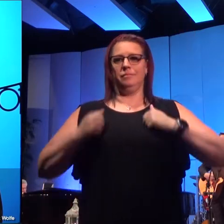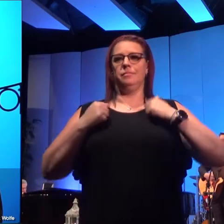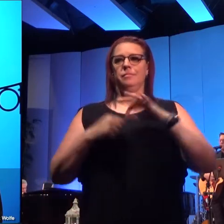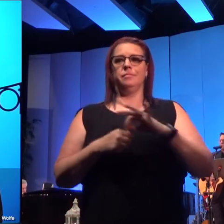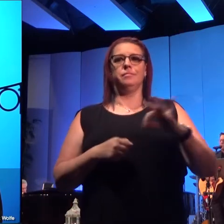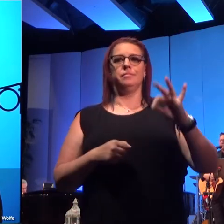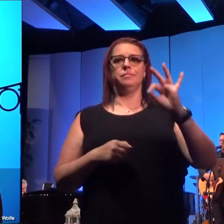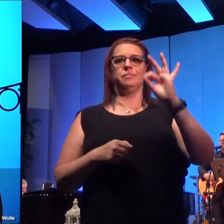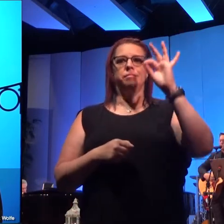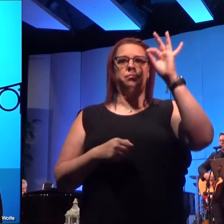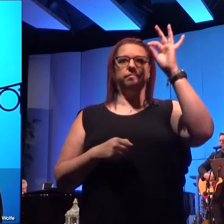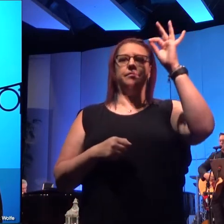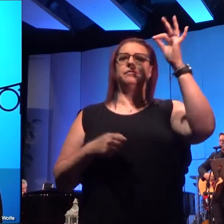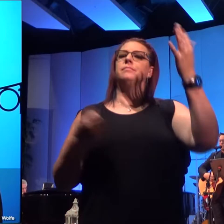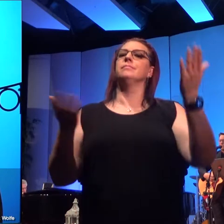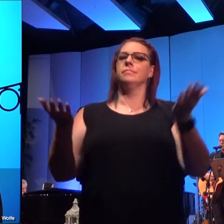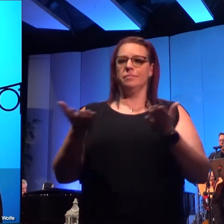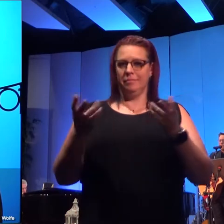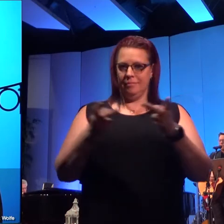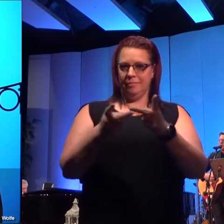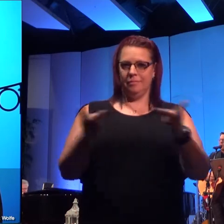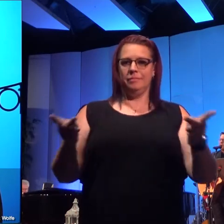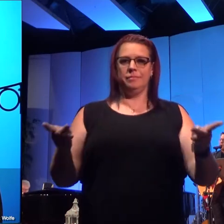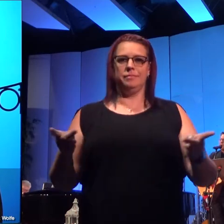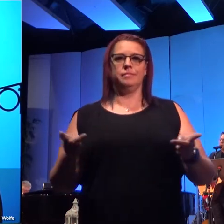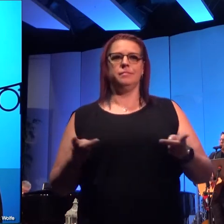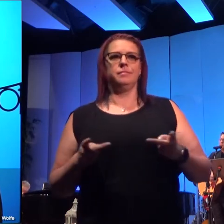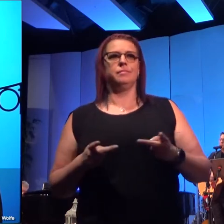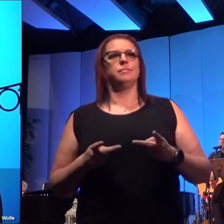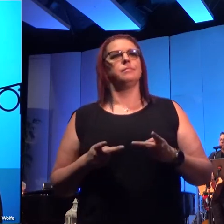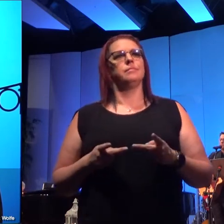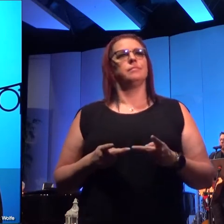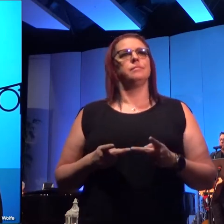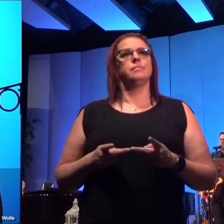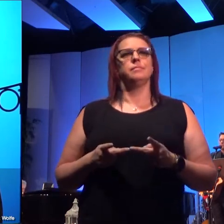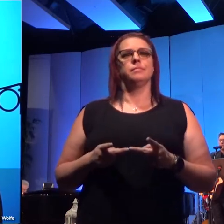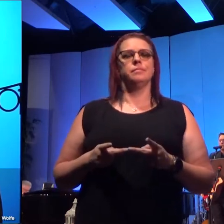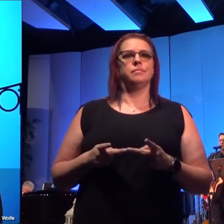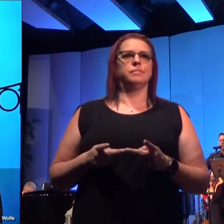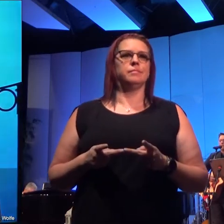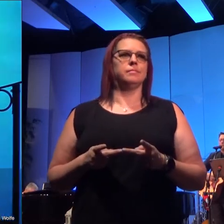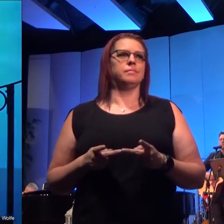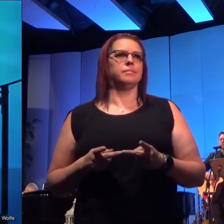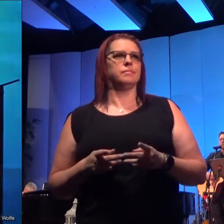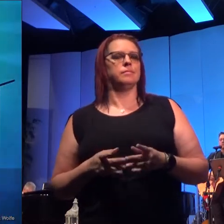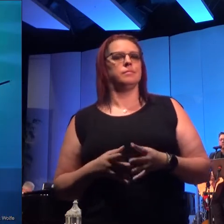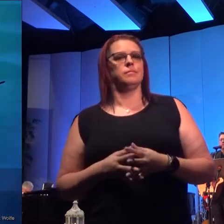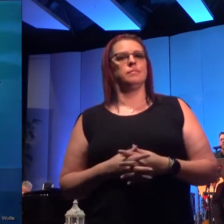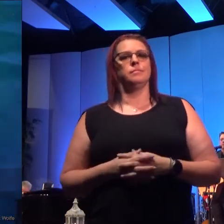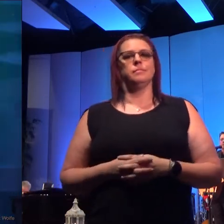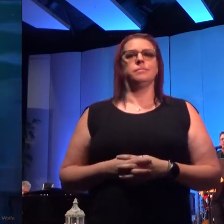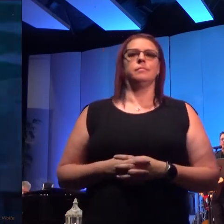Surely the presence of God is in this place.